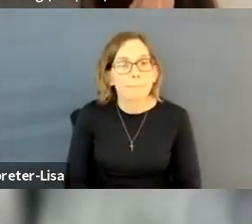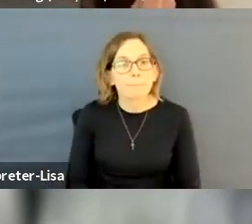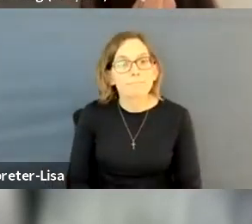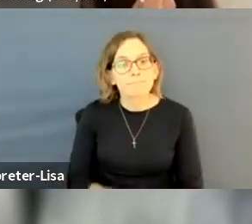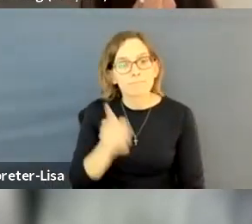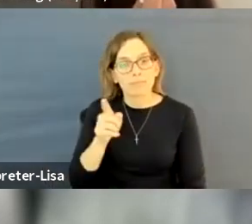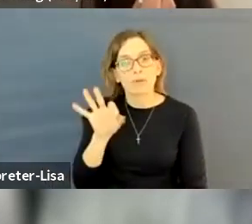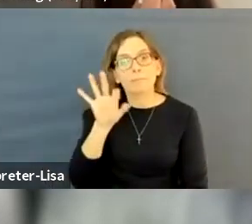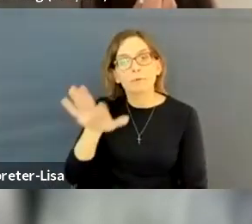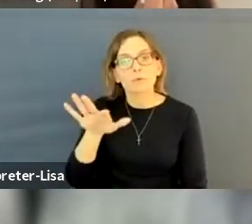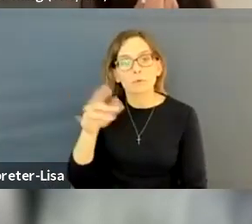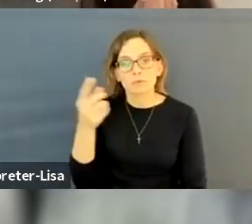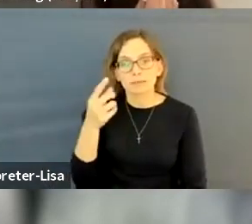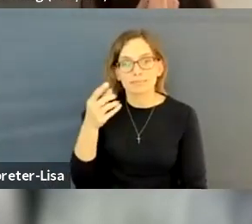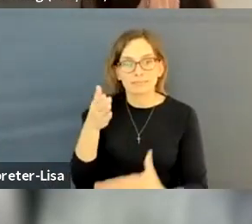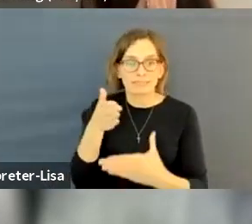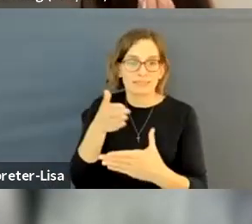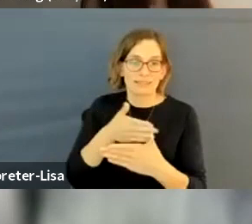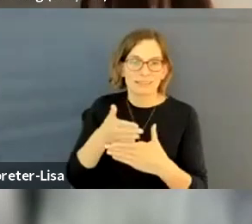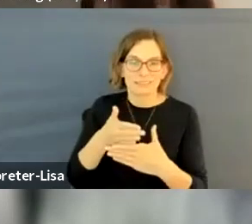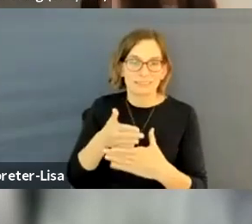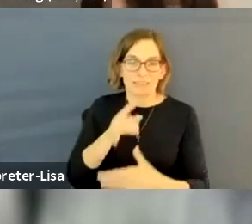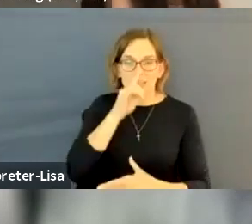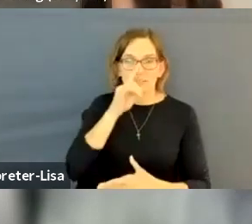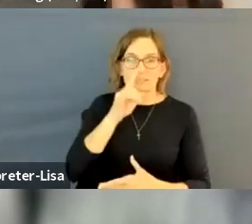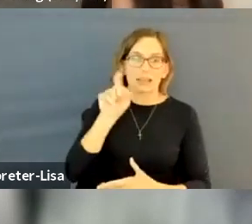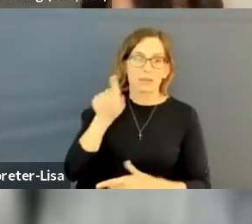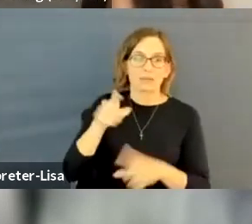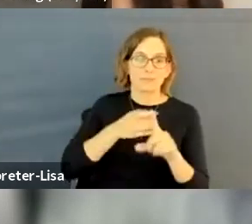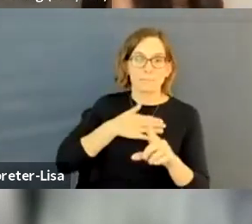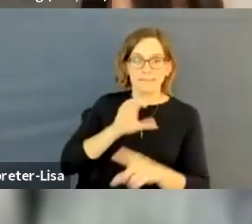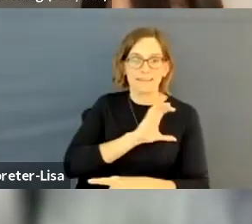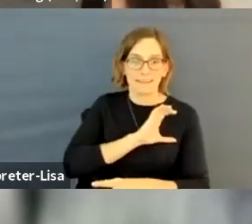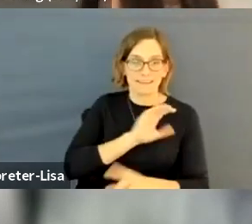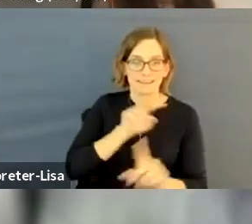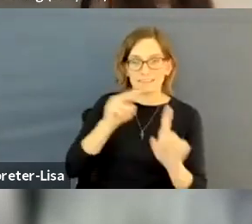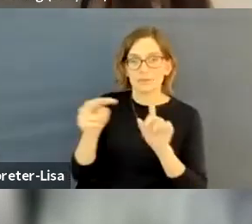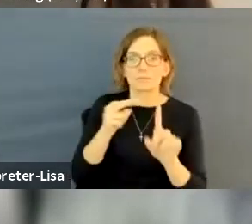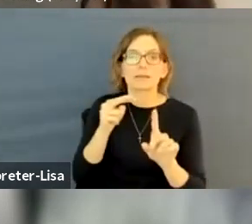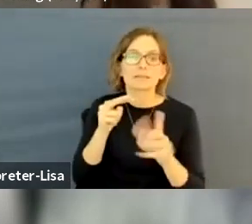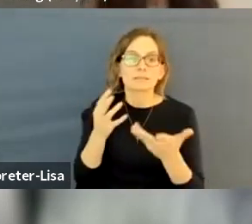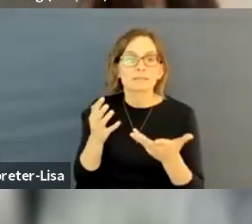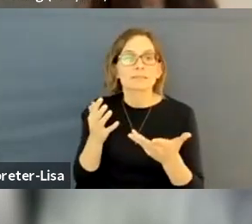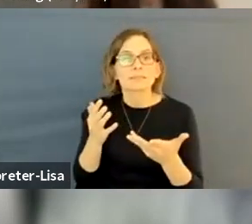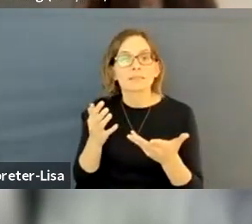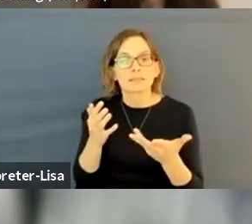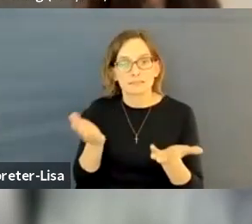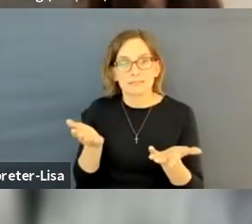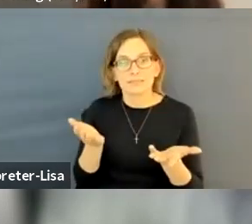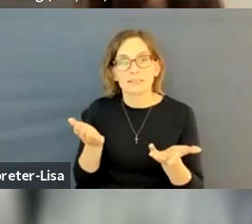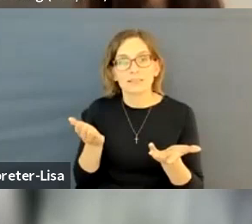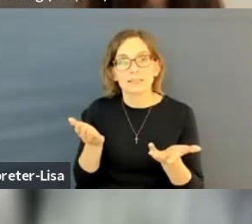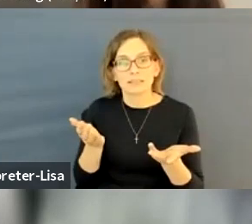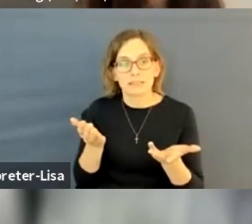Could I pose like kind of a snotty question from my character's viewpoint? Sure. So what? Okay,